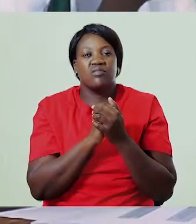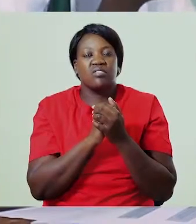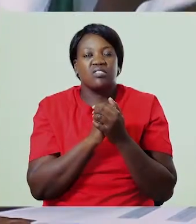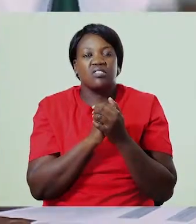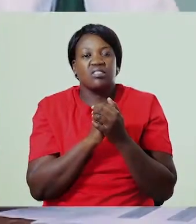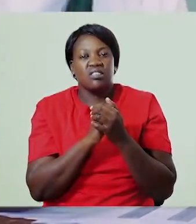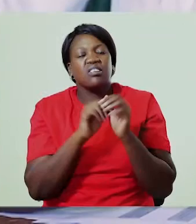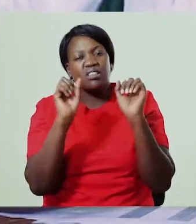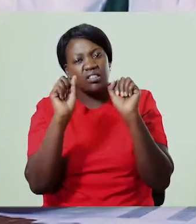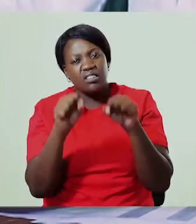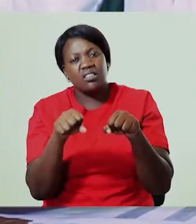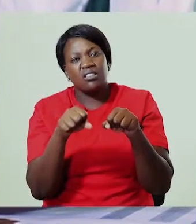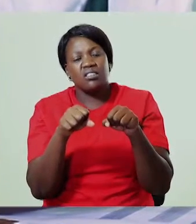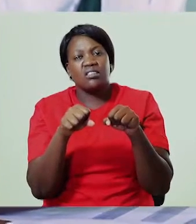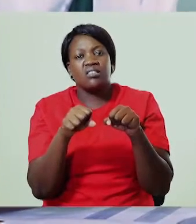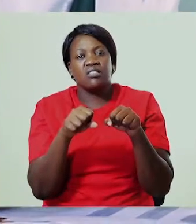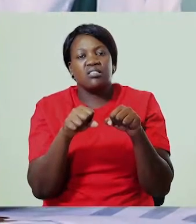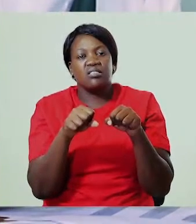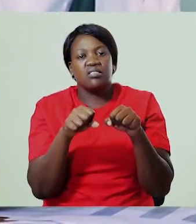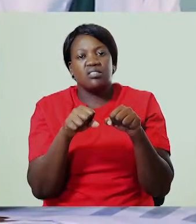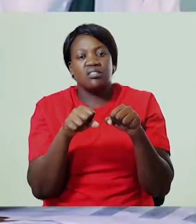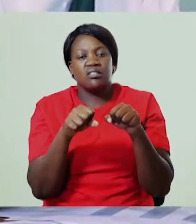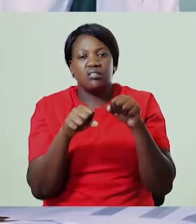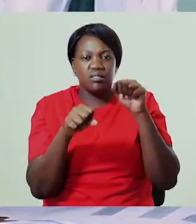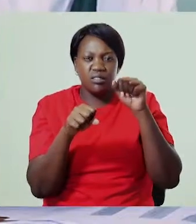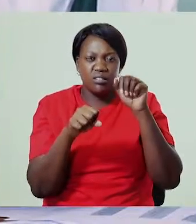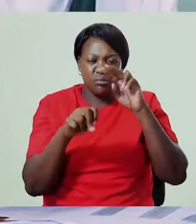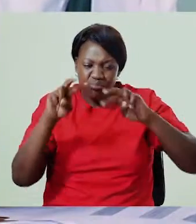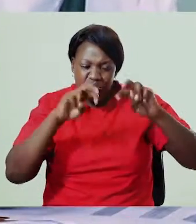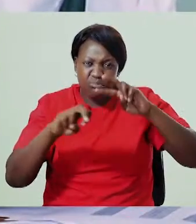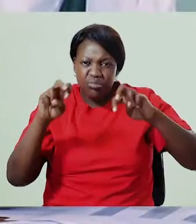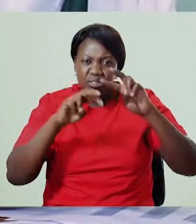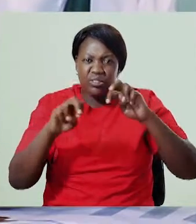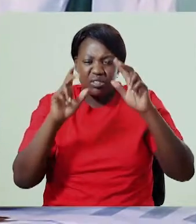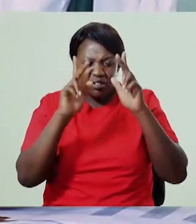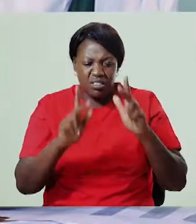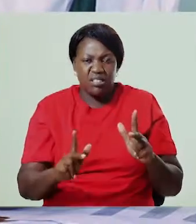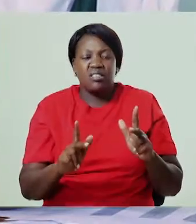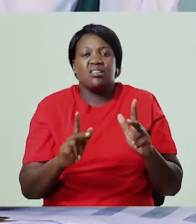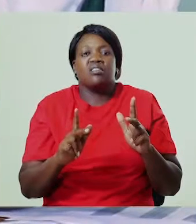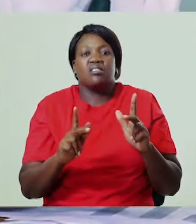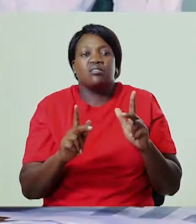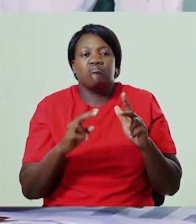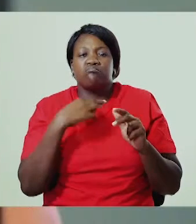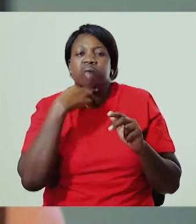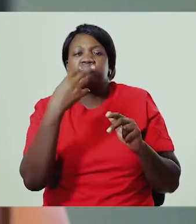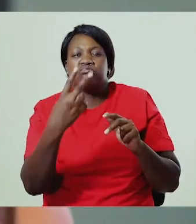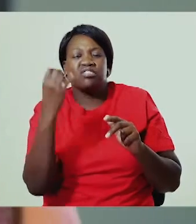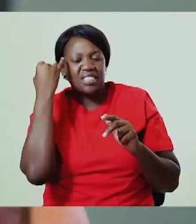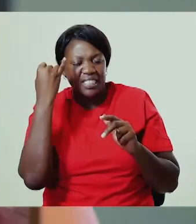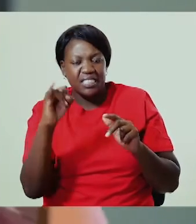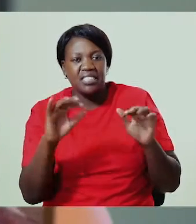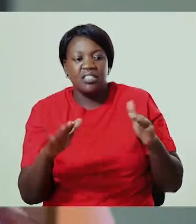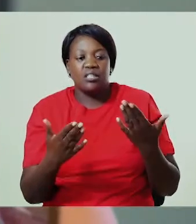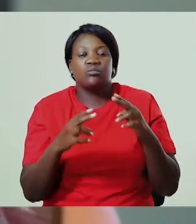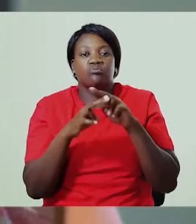style of the writer by examining how he or her expresses him or herself. Now,